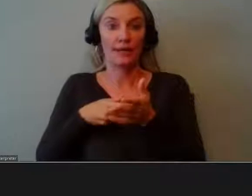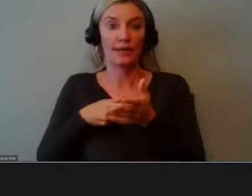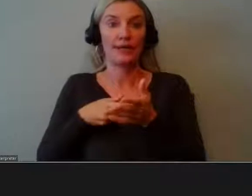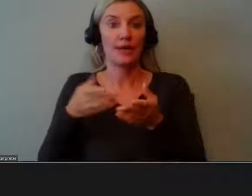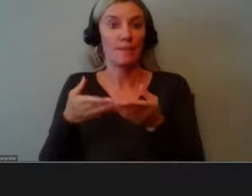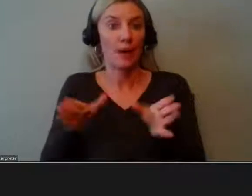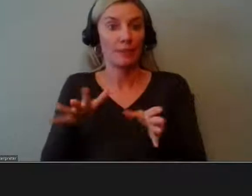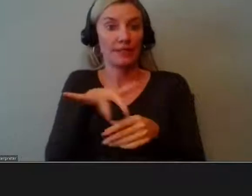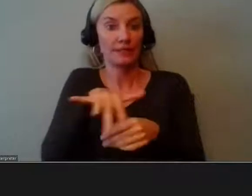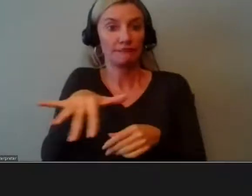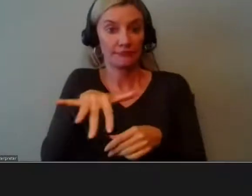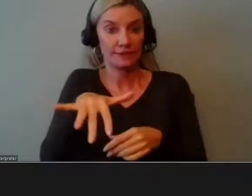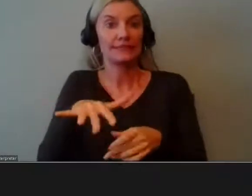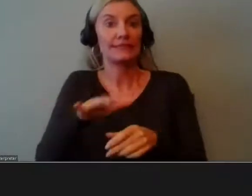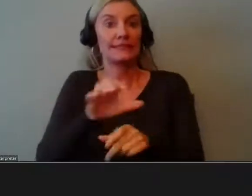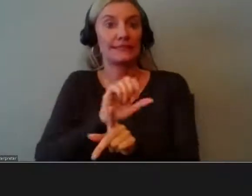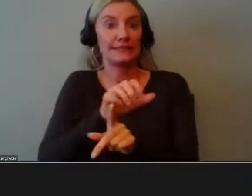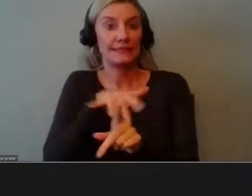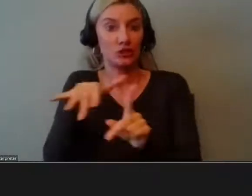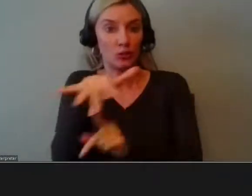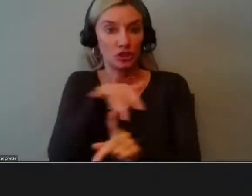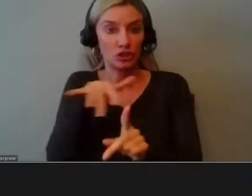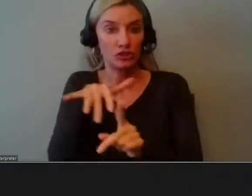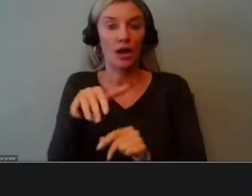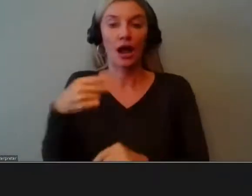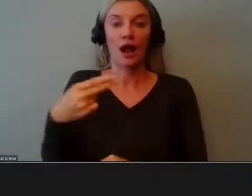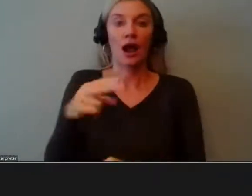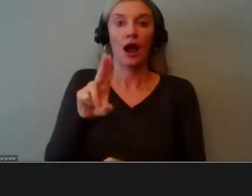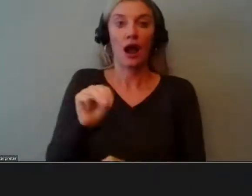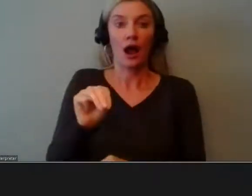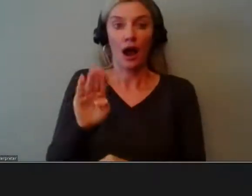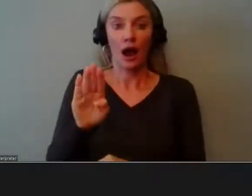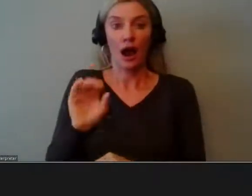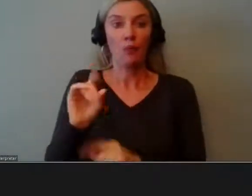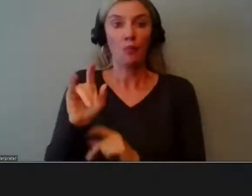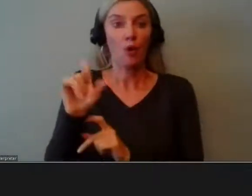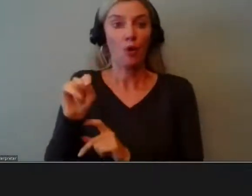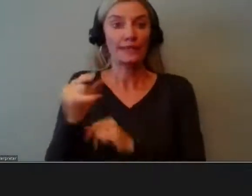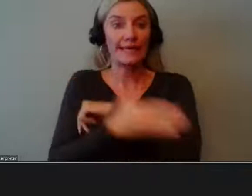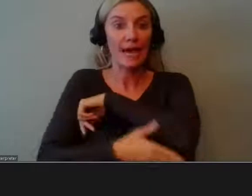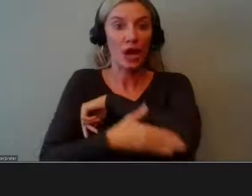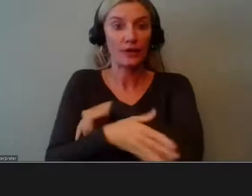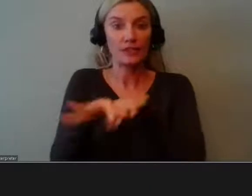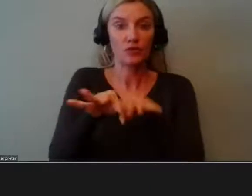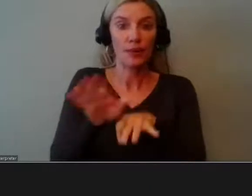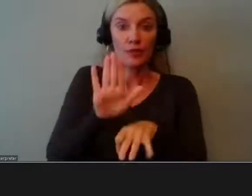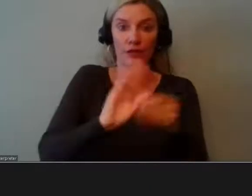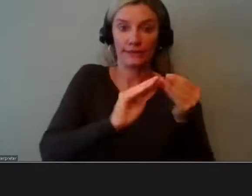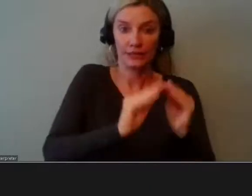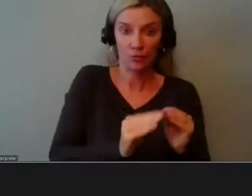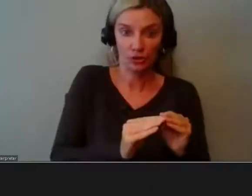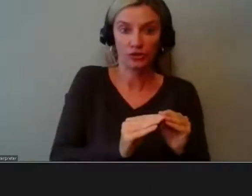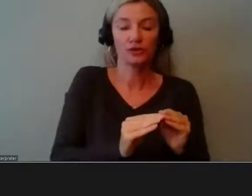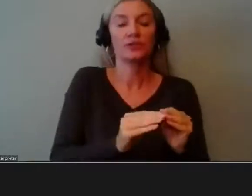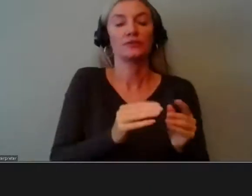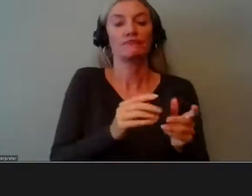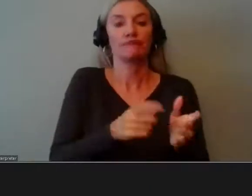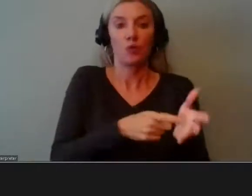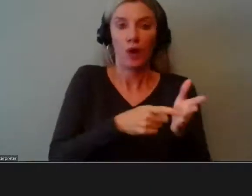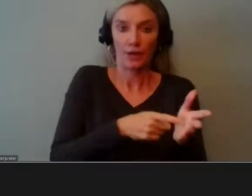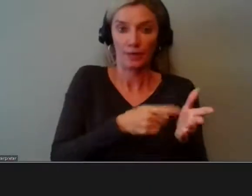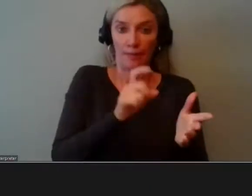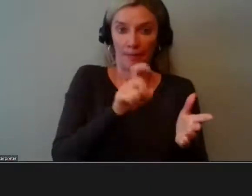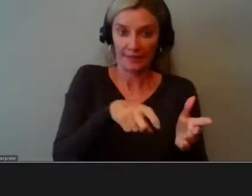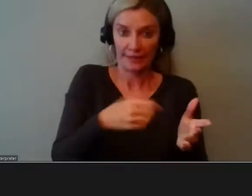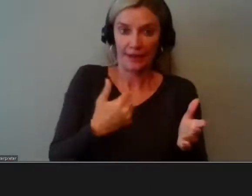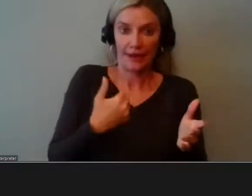Humboldt County's public information officer described the metrics the Humboldt County must meet. Now that we